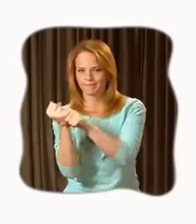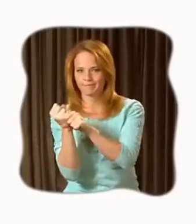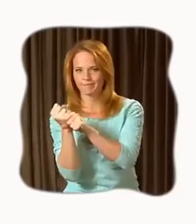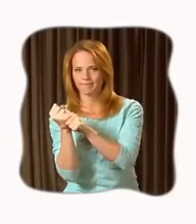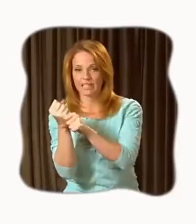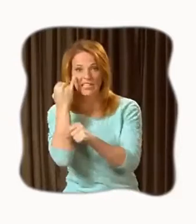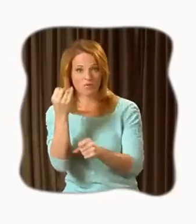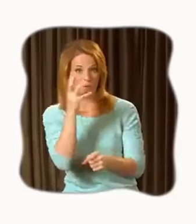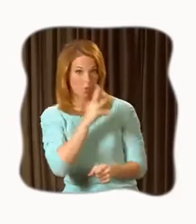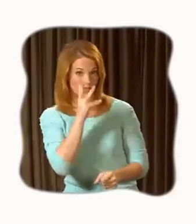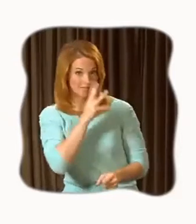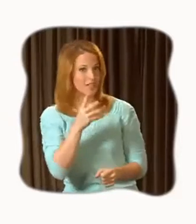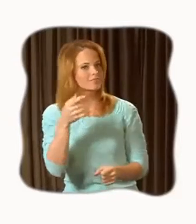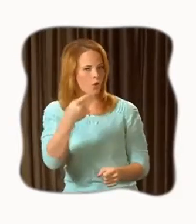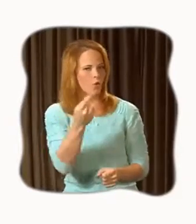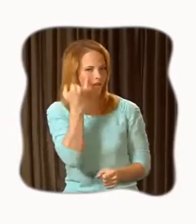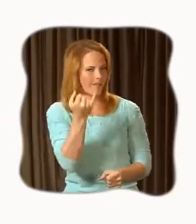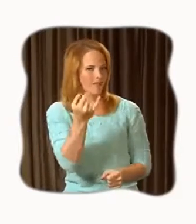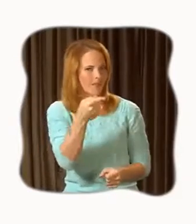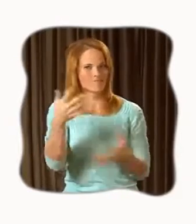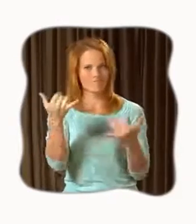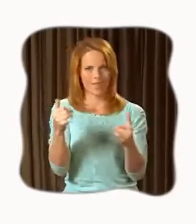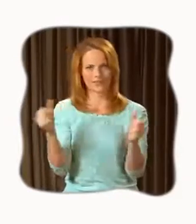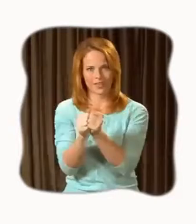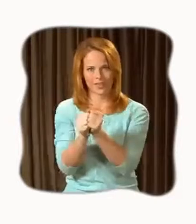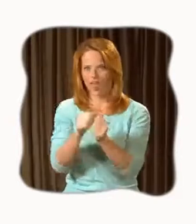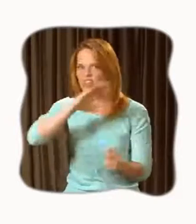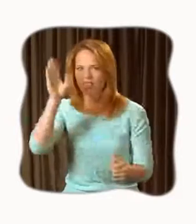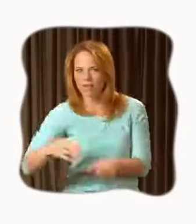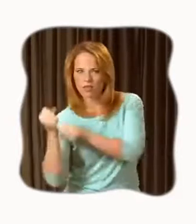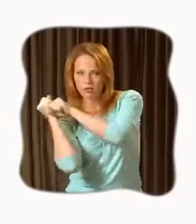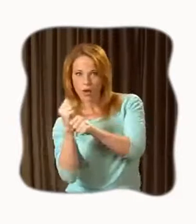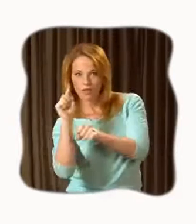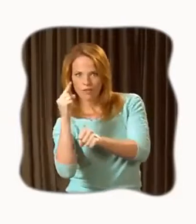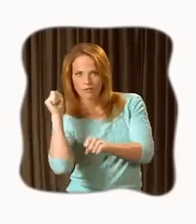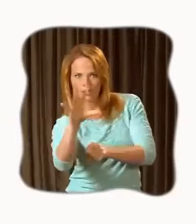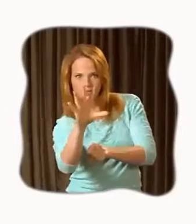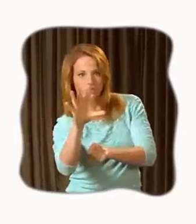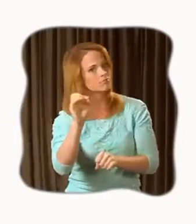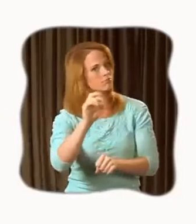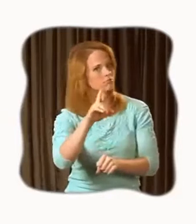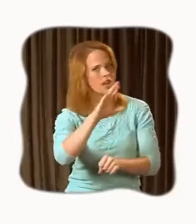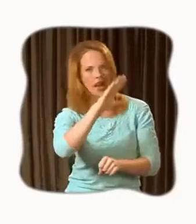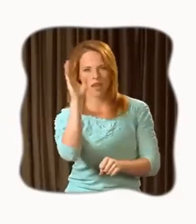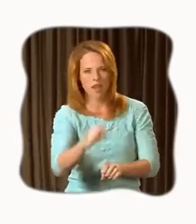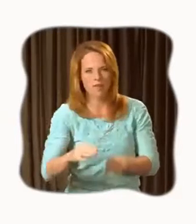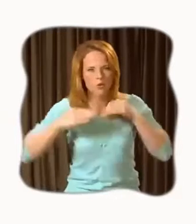Chester wouldn't play baseball unless Wilson played. And they never swung at the first pitch or slid